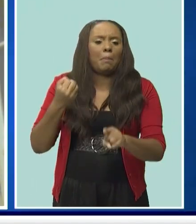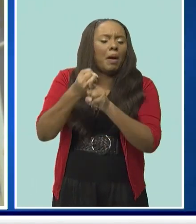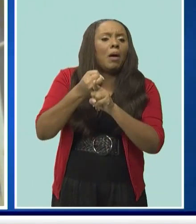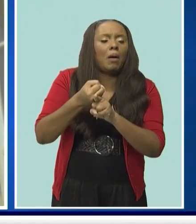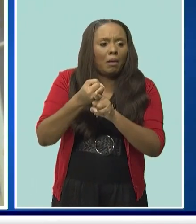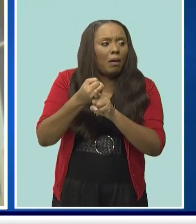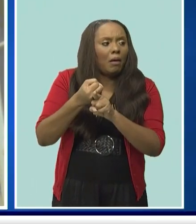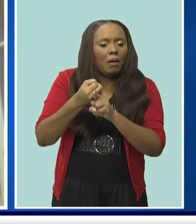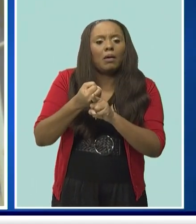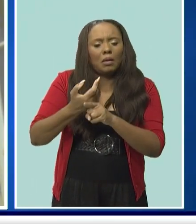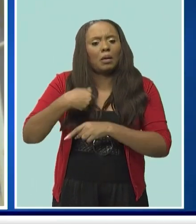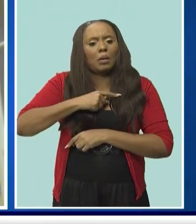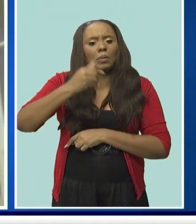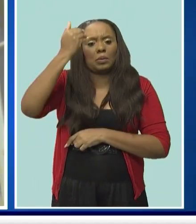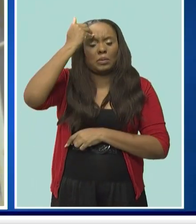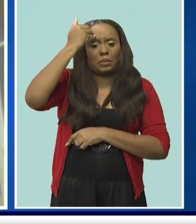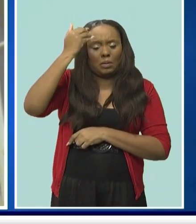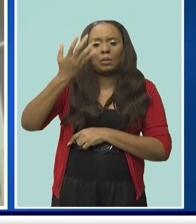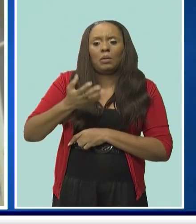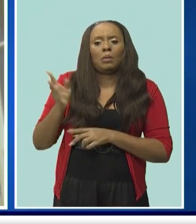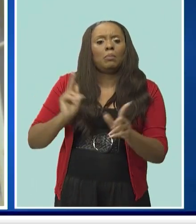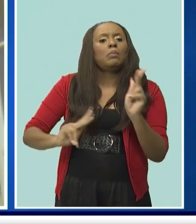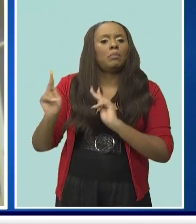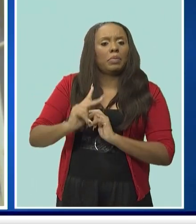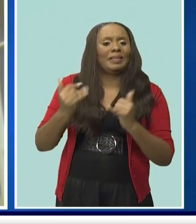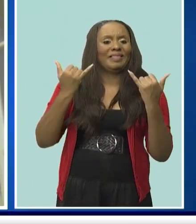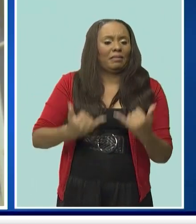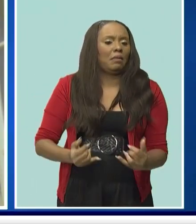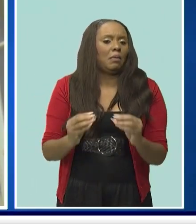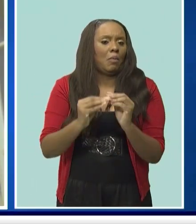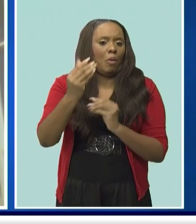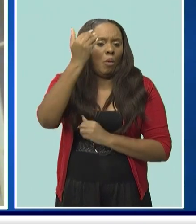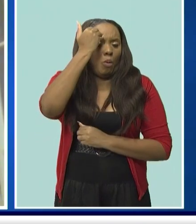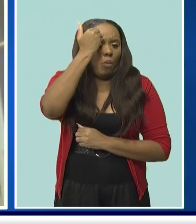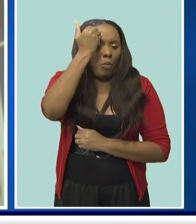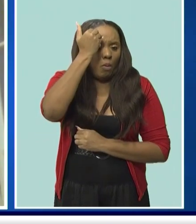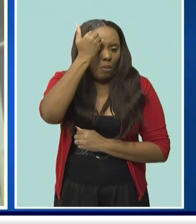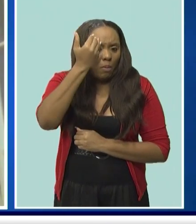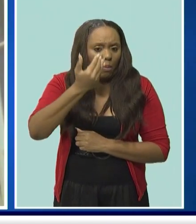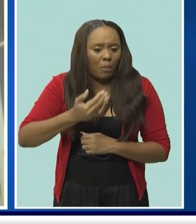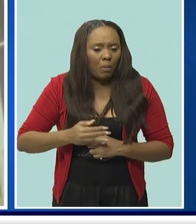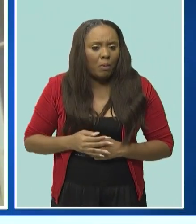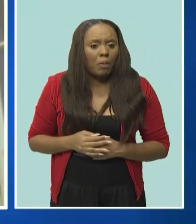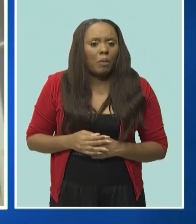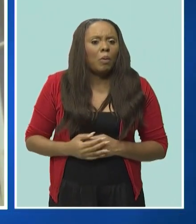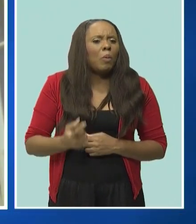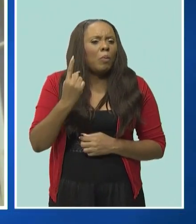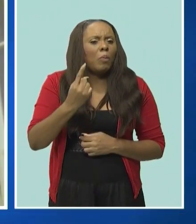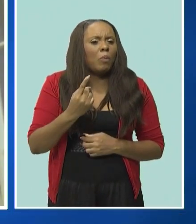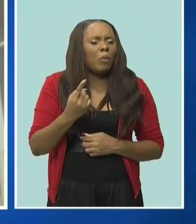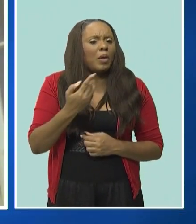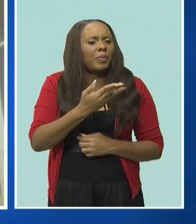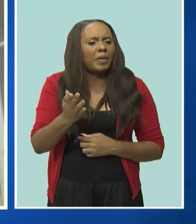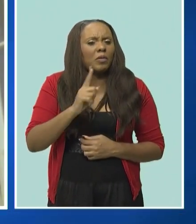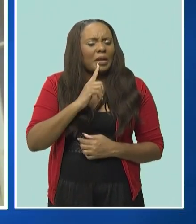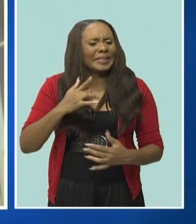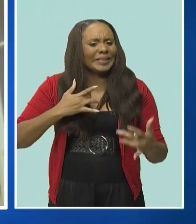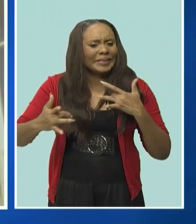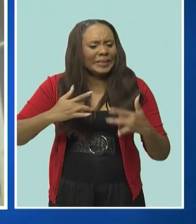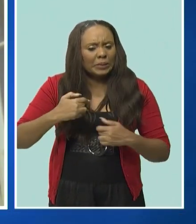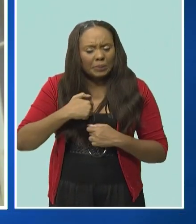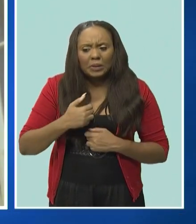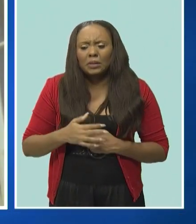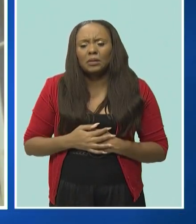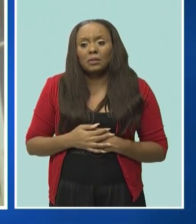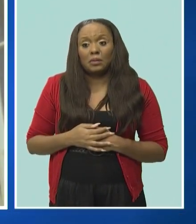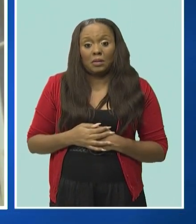can't escape the fact that people are becoming more aware of it. One of the things that do concern me is if it's actually getting the